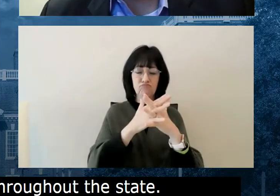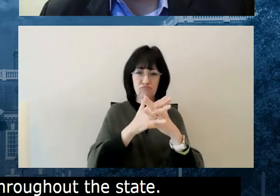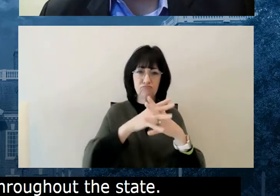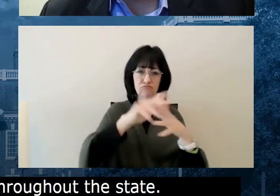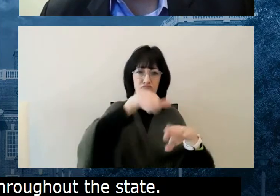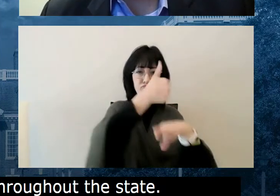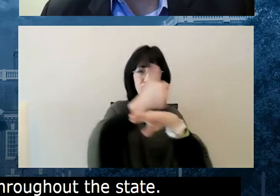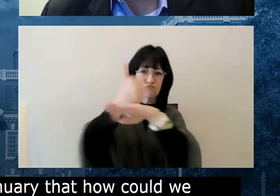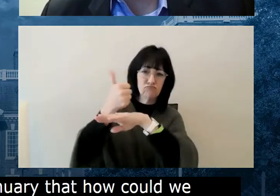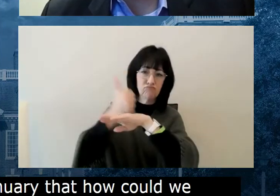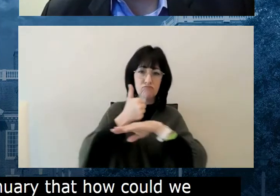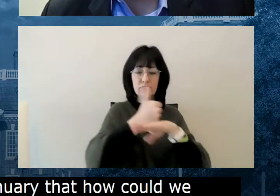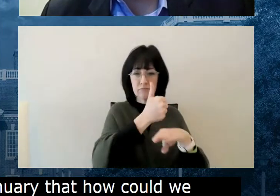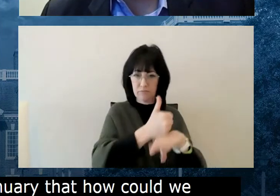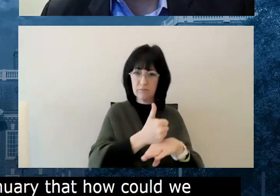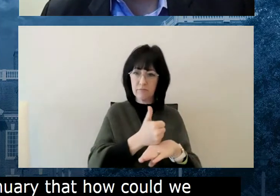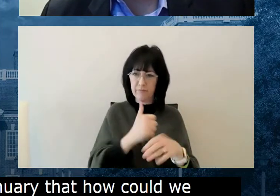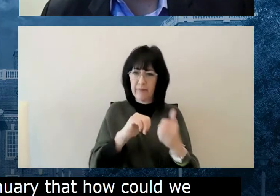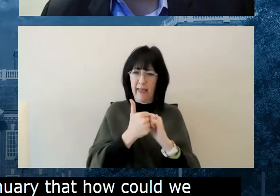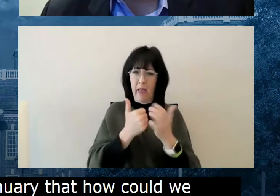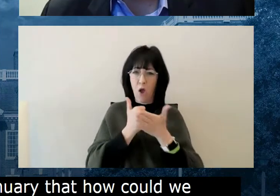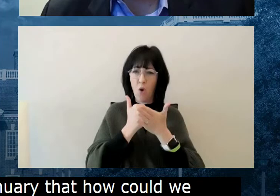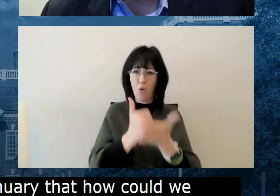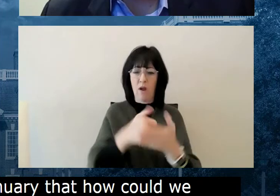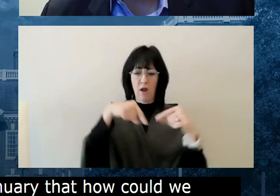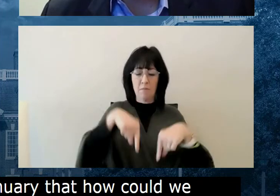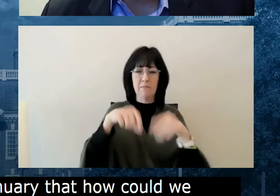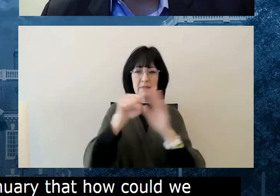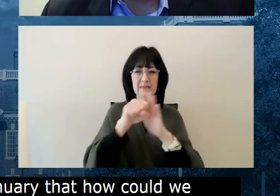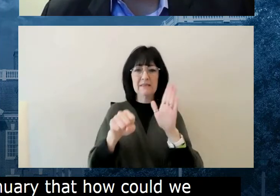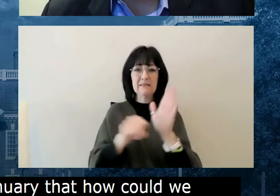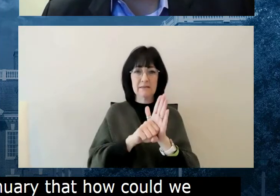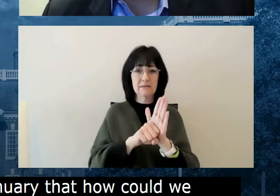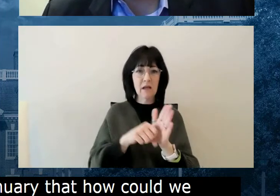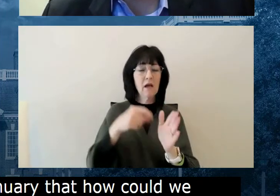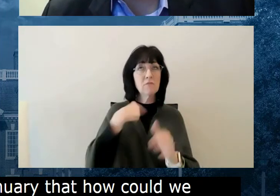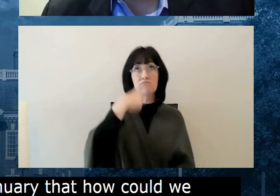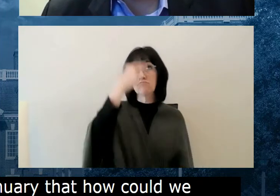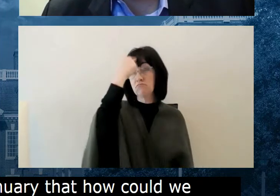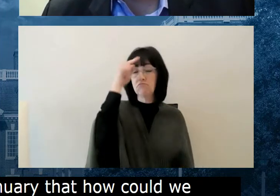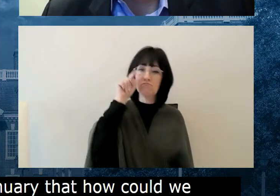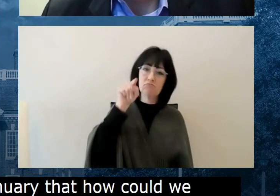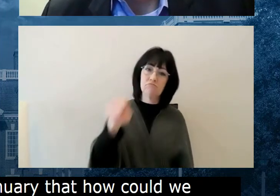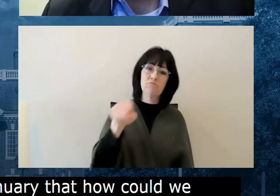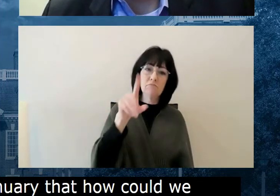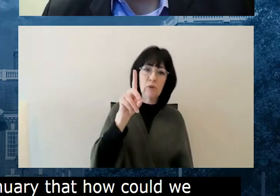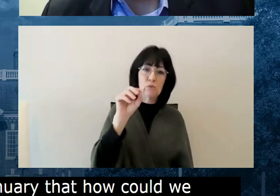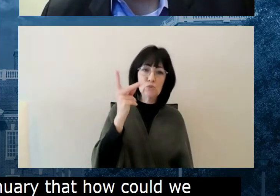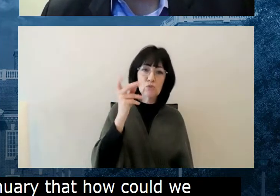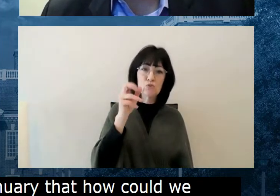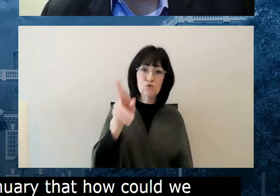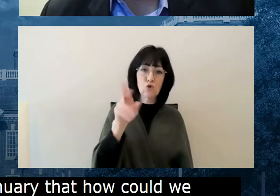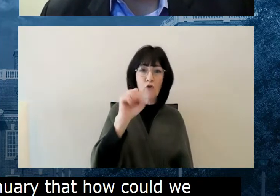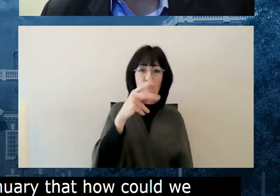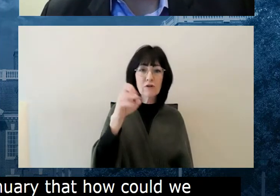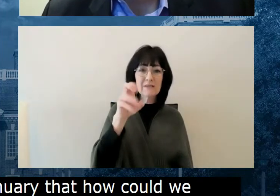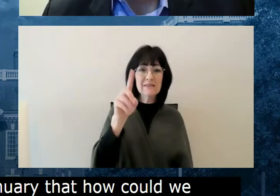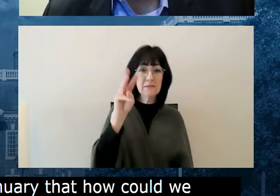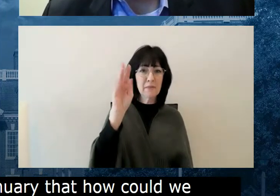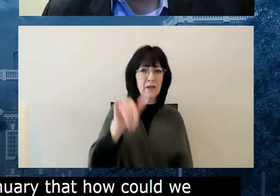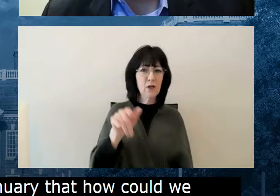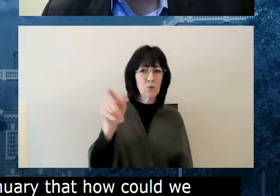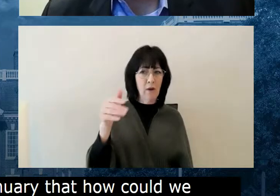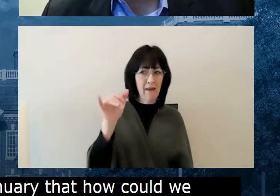demands of the state, and the Dover Speedway was one of those top ideas that came out from our brainstorming